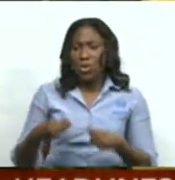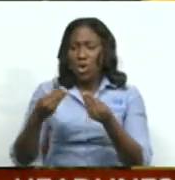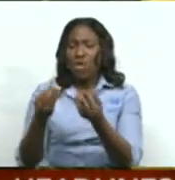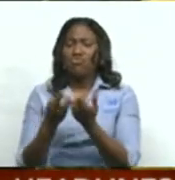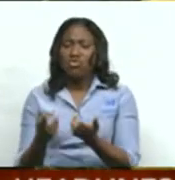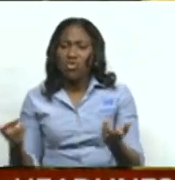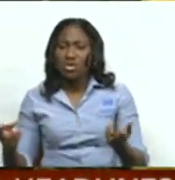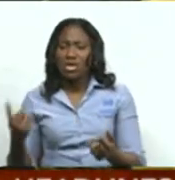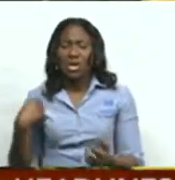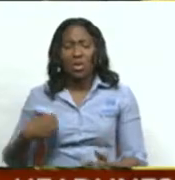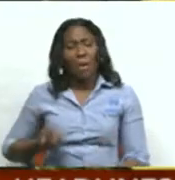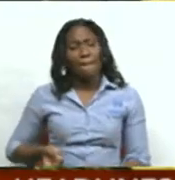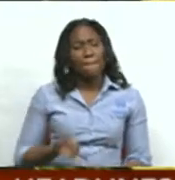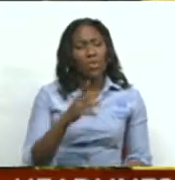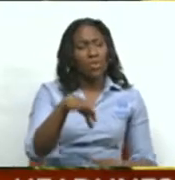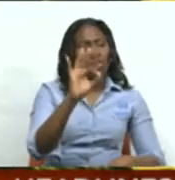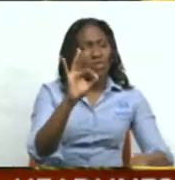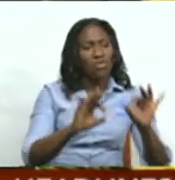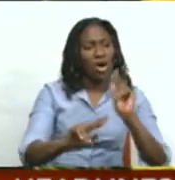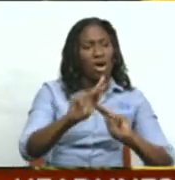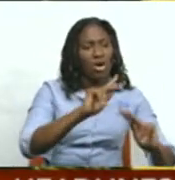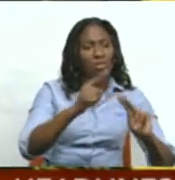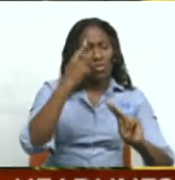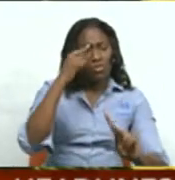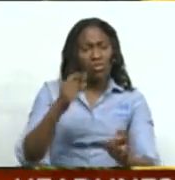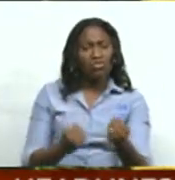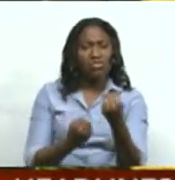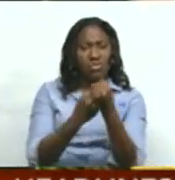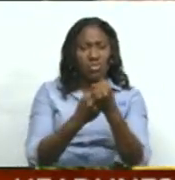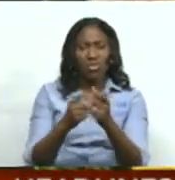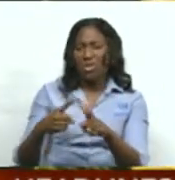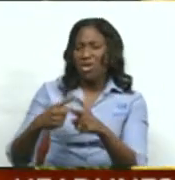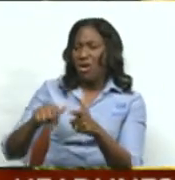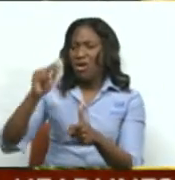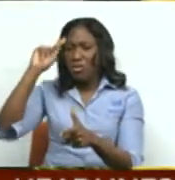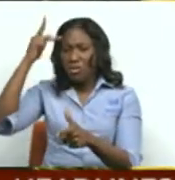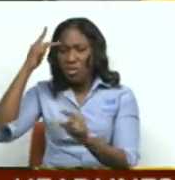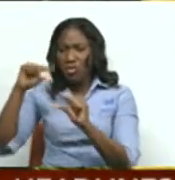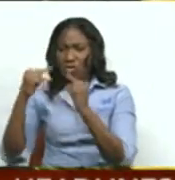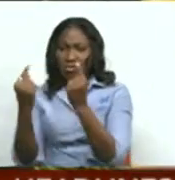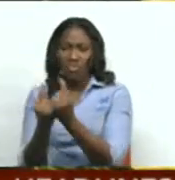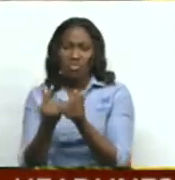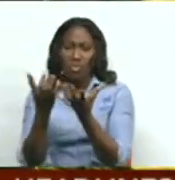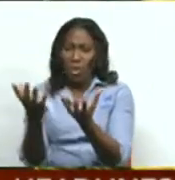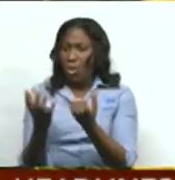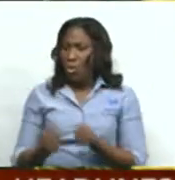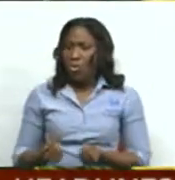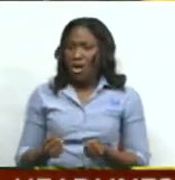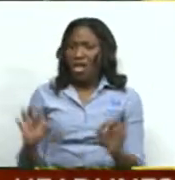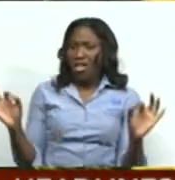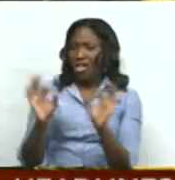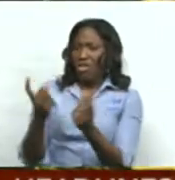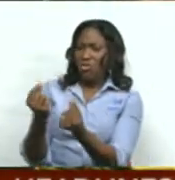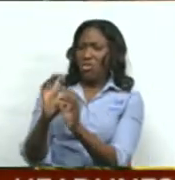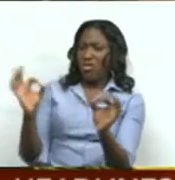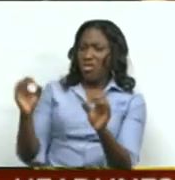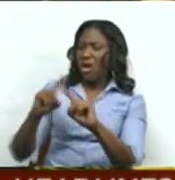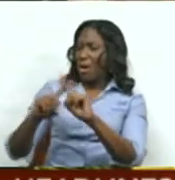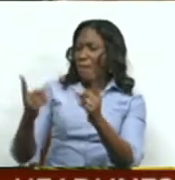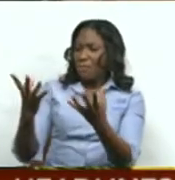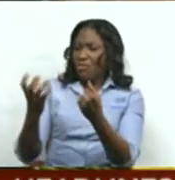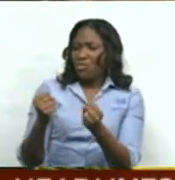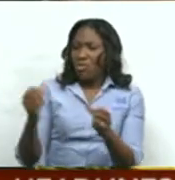the supporters, bring the sheep. And then these other organizations want to come hand swing in and stand up on the platform